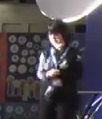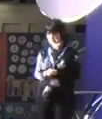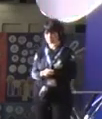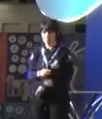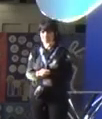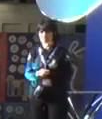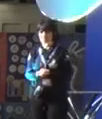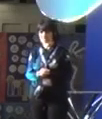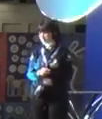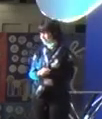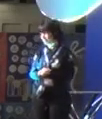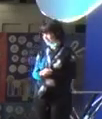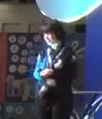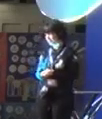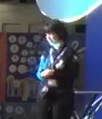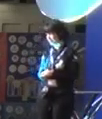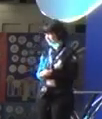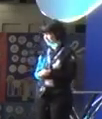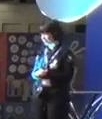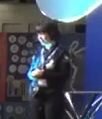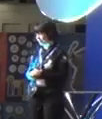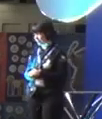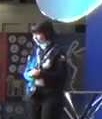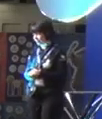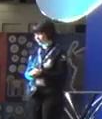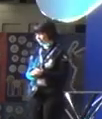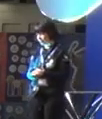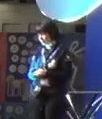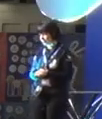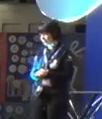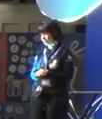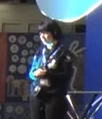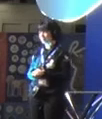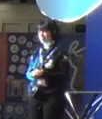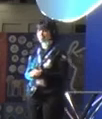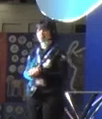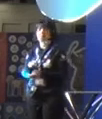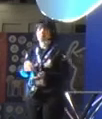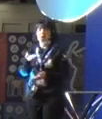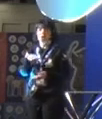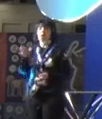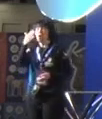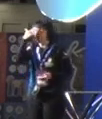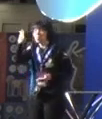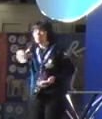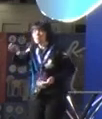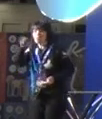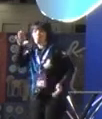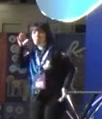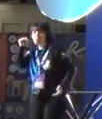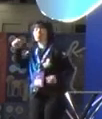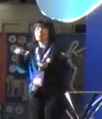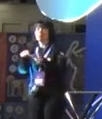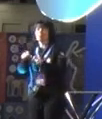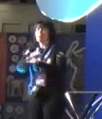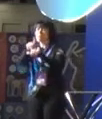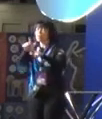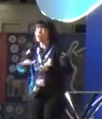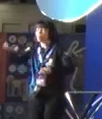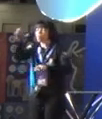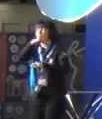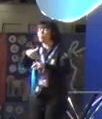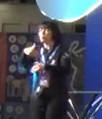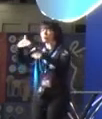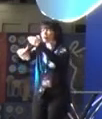So it just remains for me to say thank you. Thank you for listening, and good luck on all your cosmic journeys, and don't fly